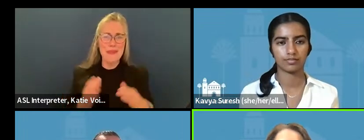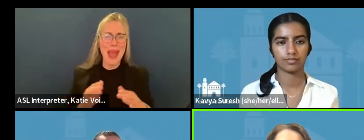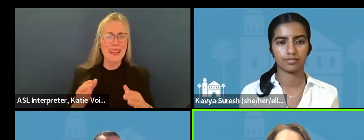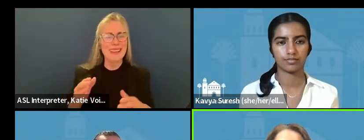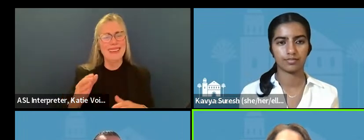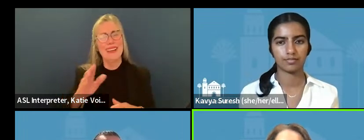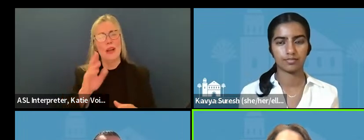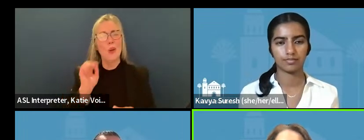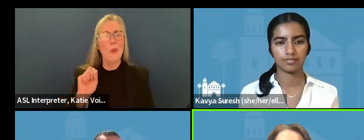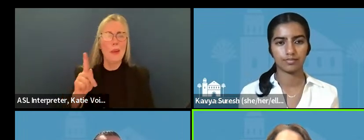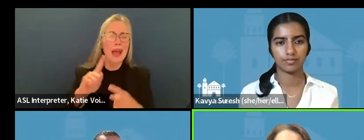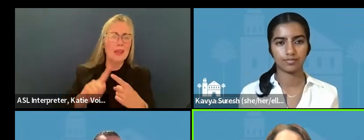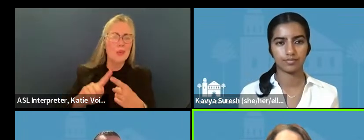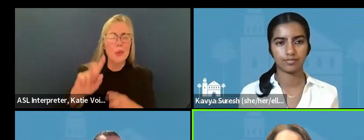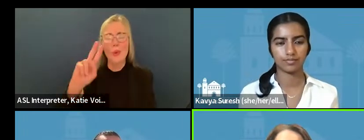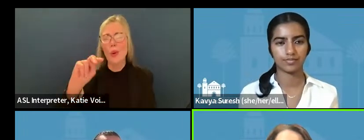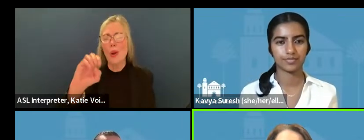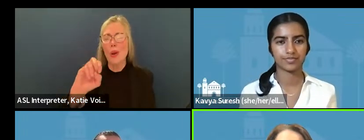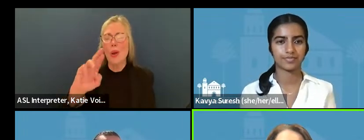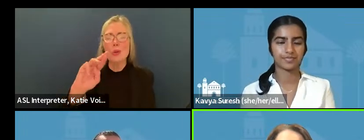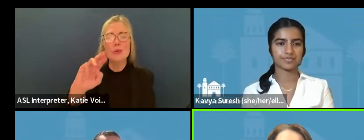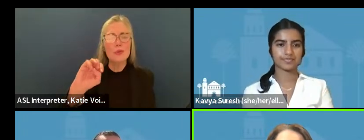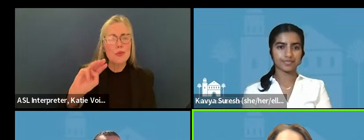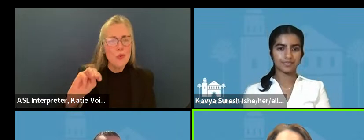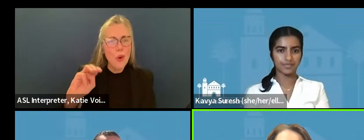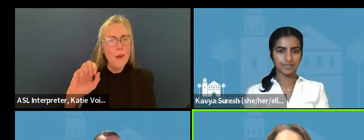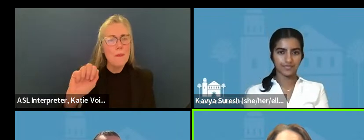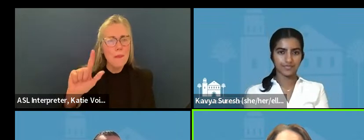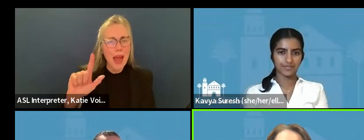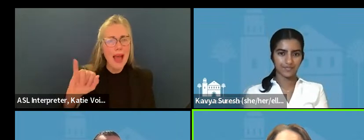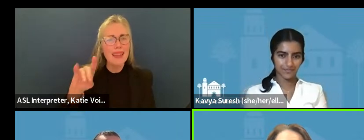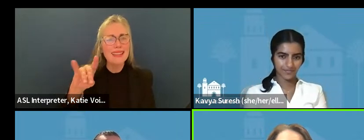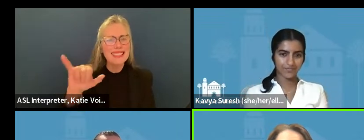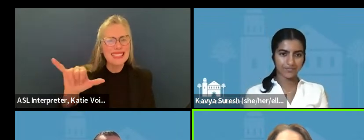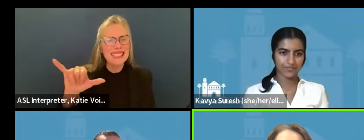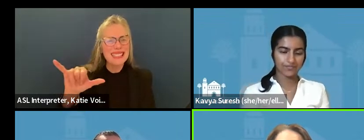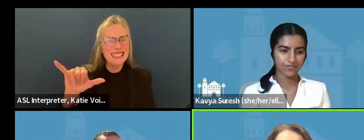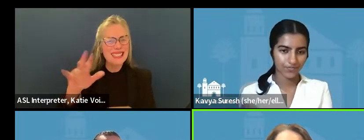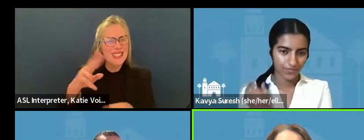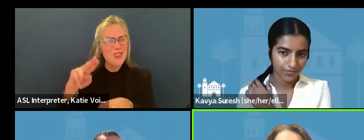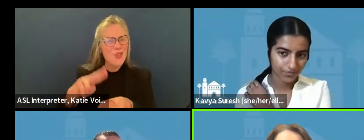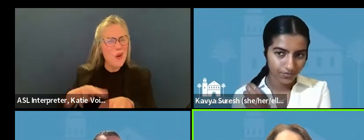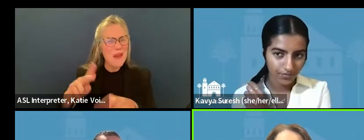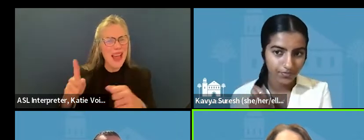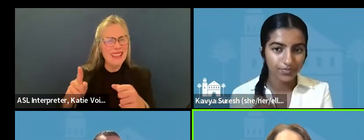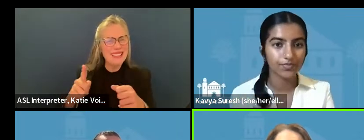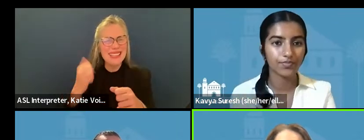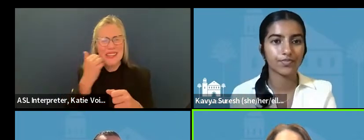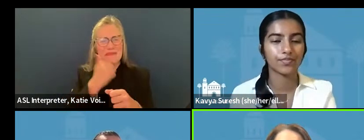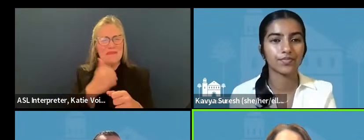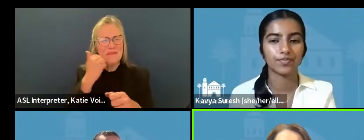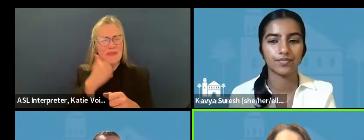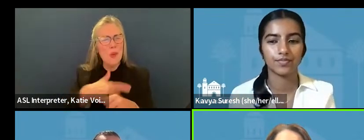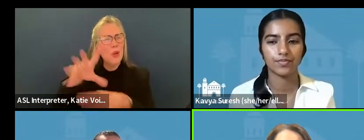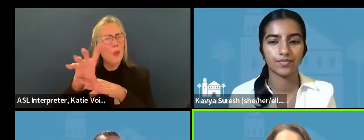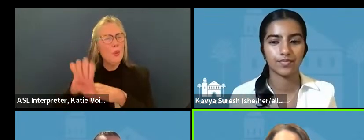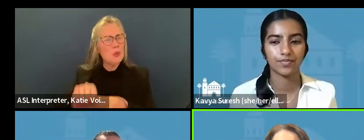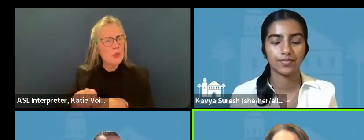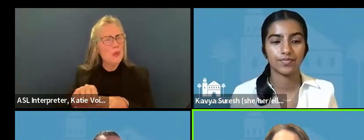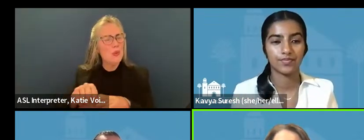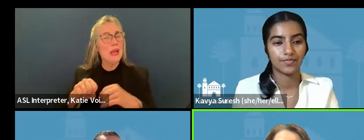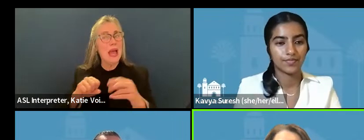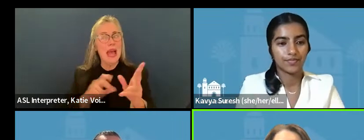said when crisis hits, and as people swiftly move and get us back to normal,